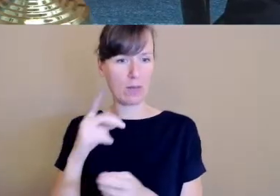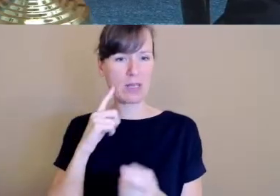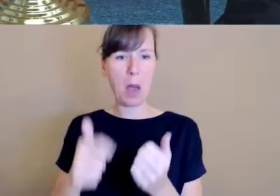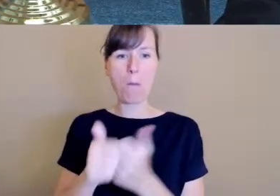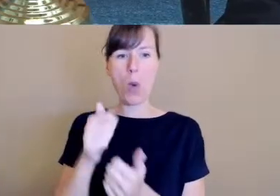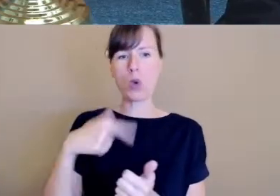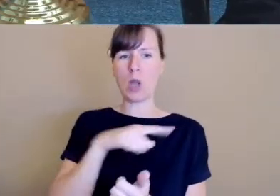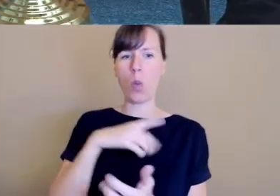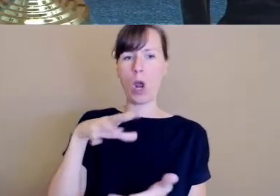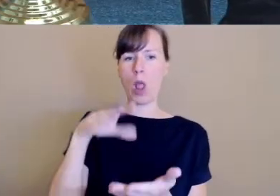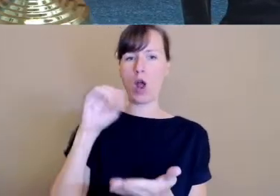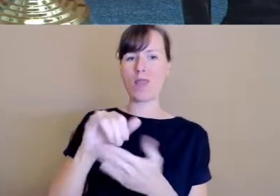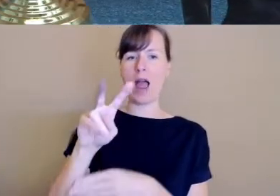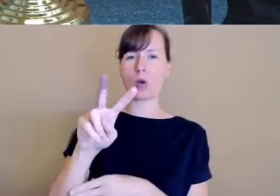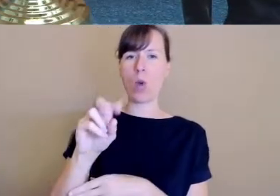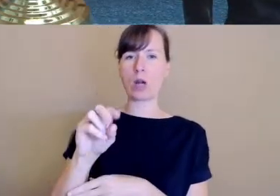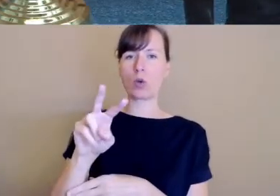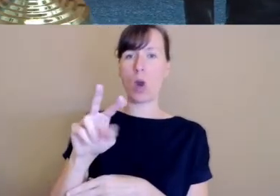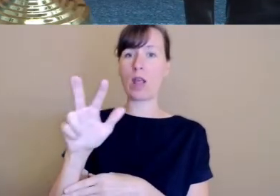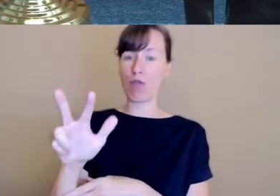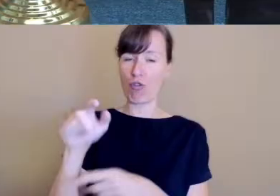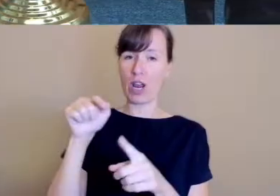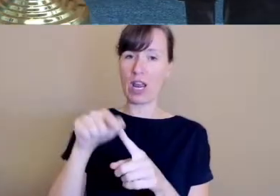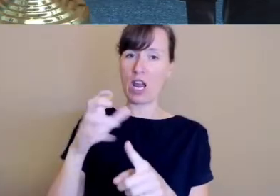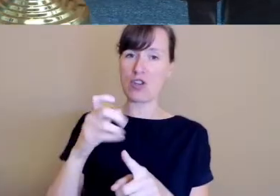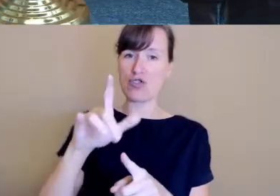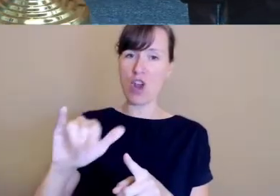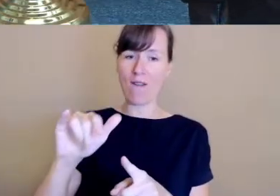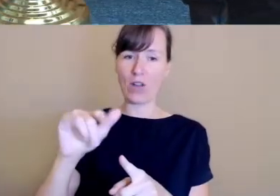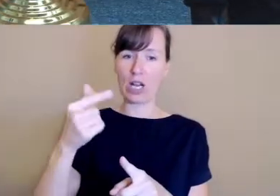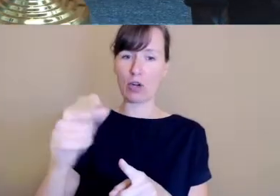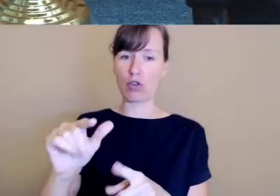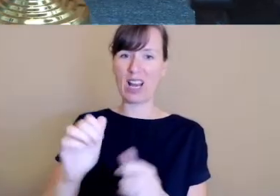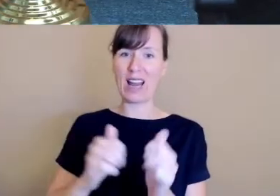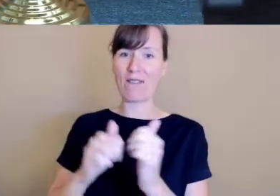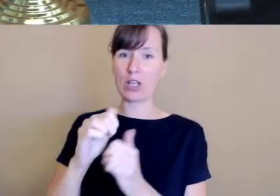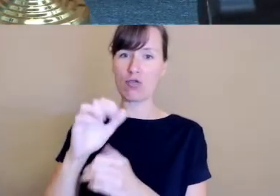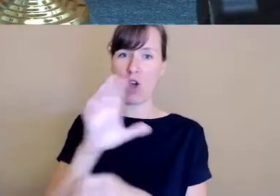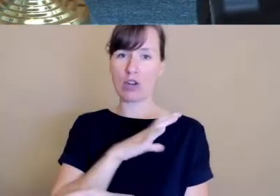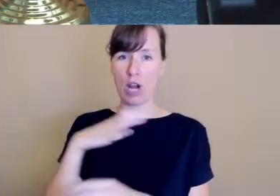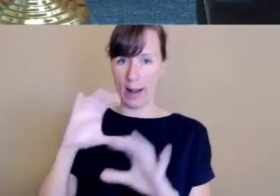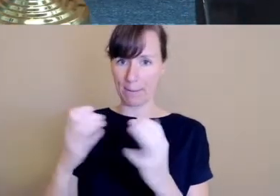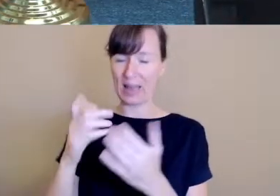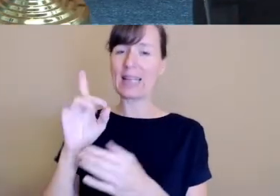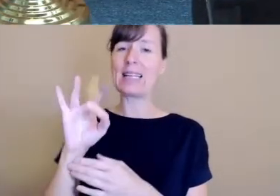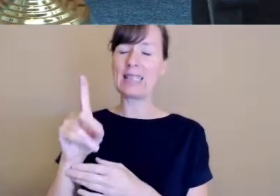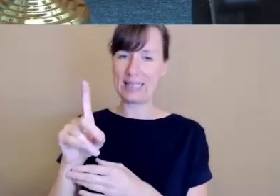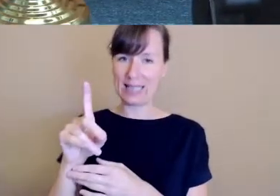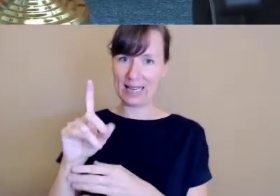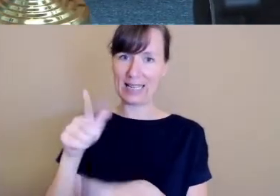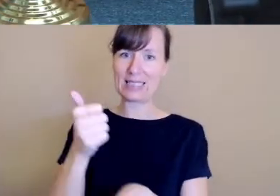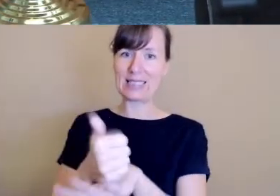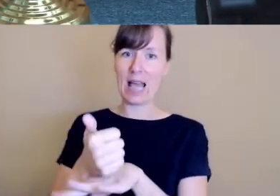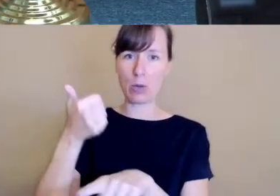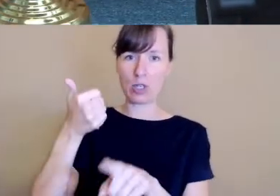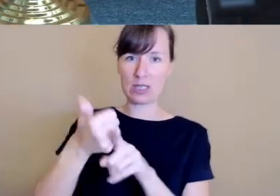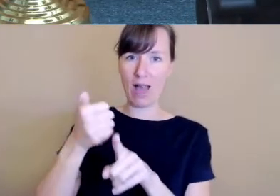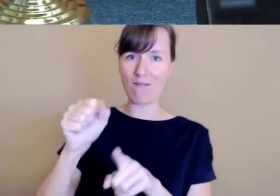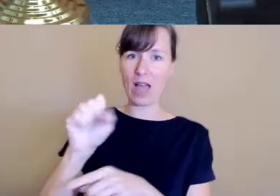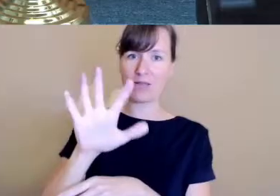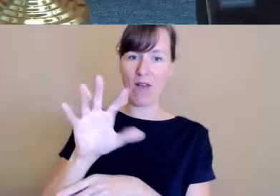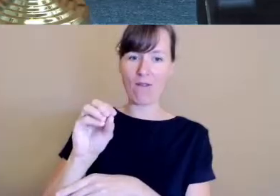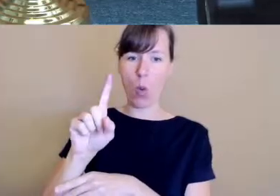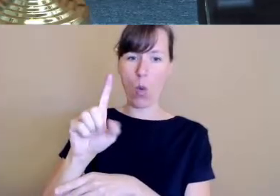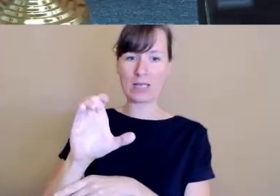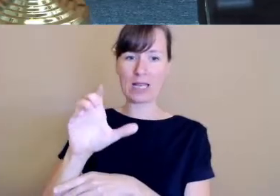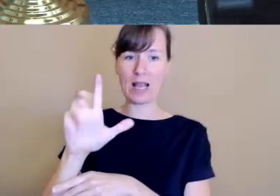did incorporate as a 501c3 nonprofit, which meant simply restoring its previous